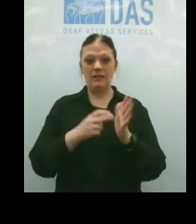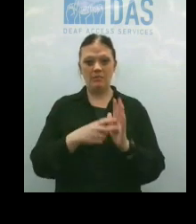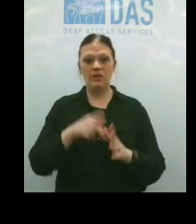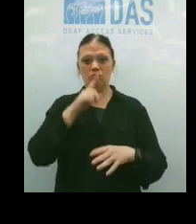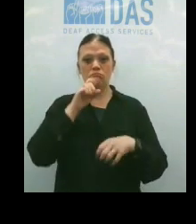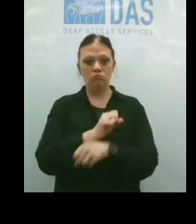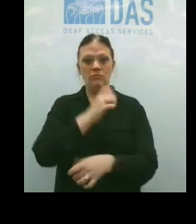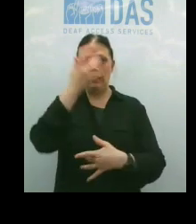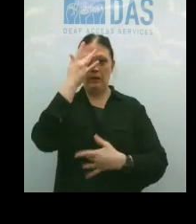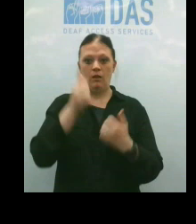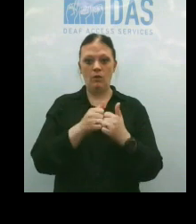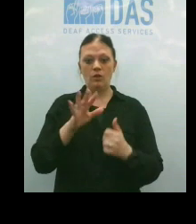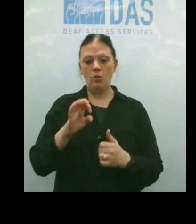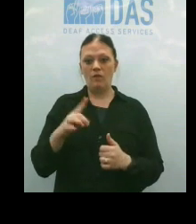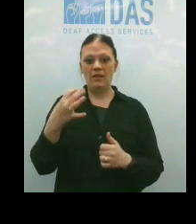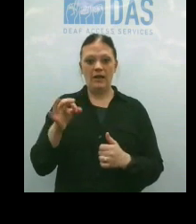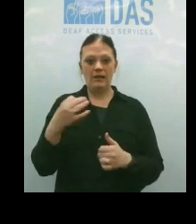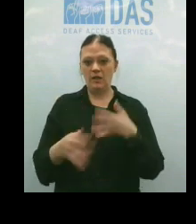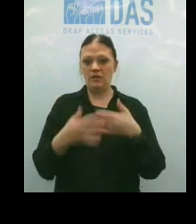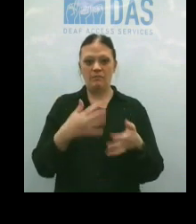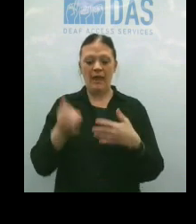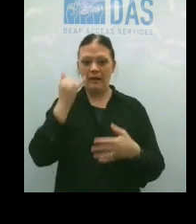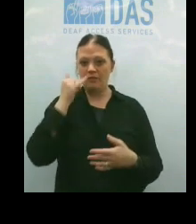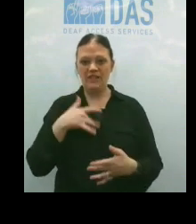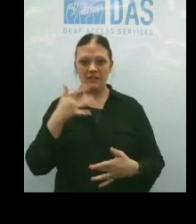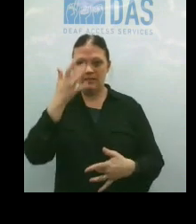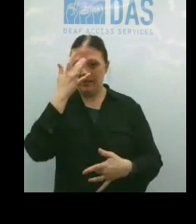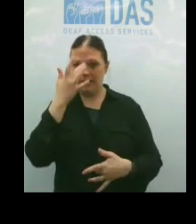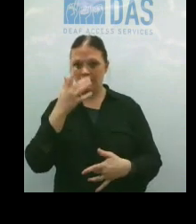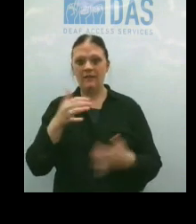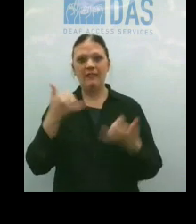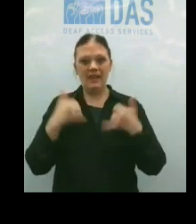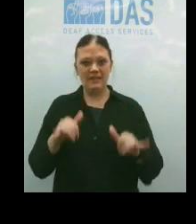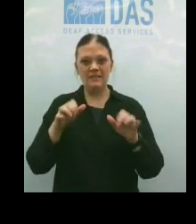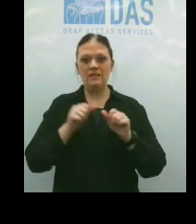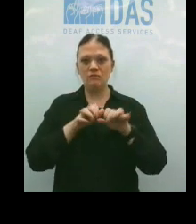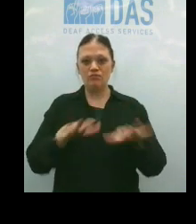with COVID-19 even though they feel well, and then they can't transmit